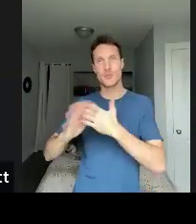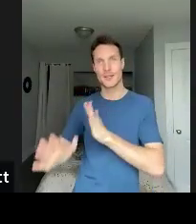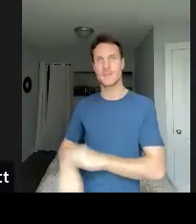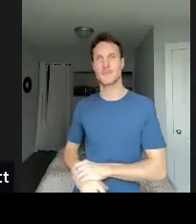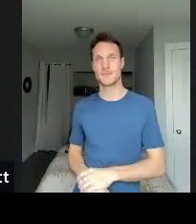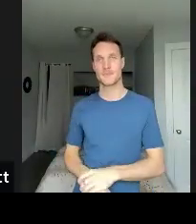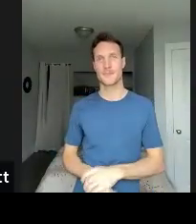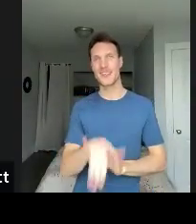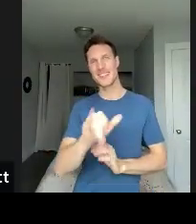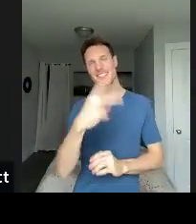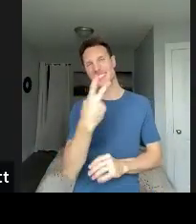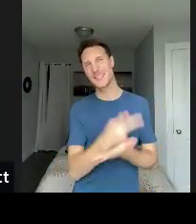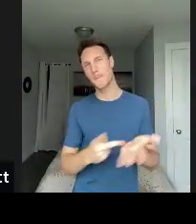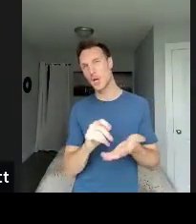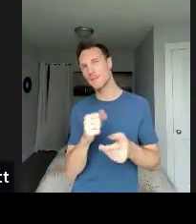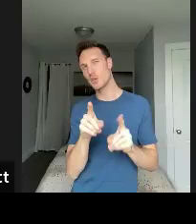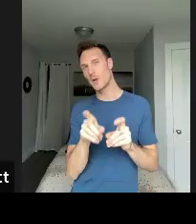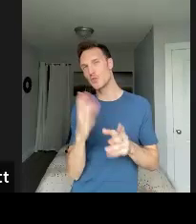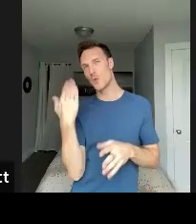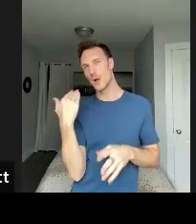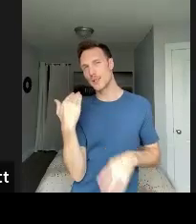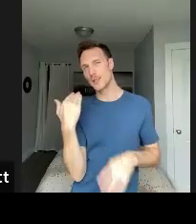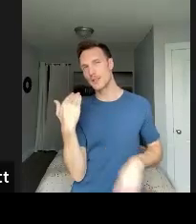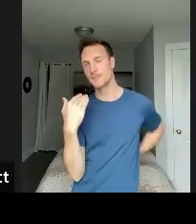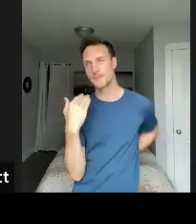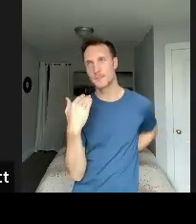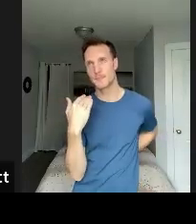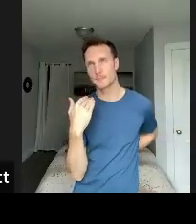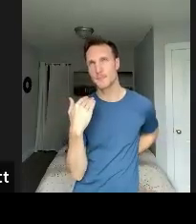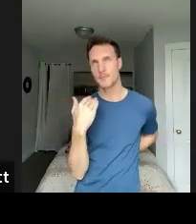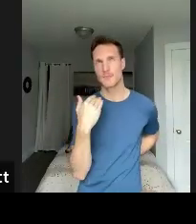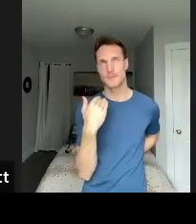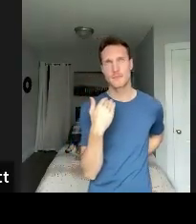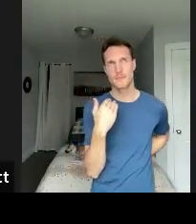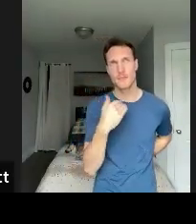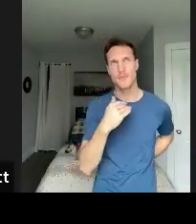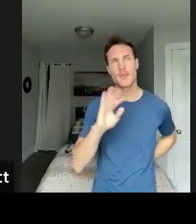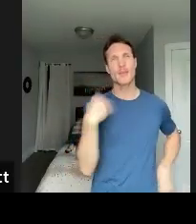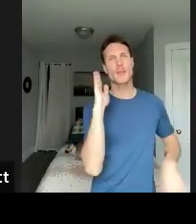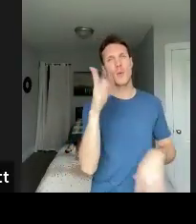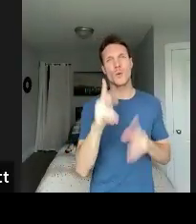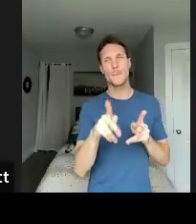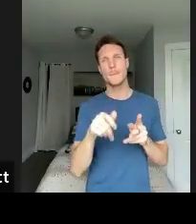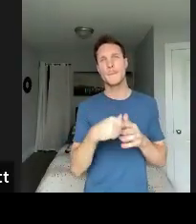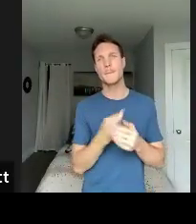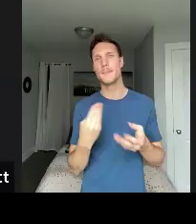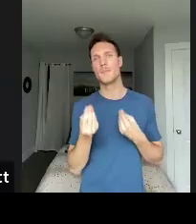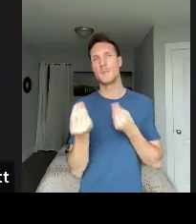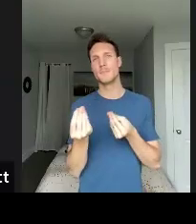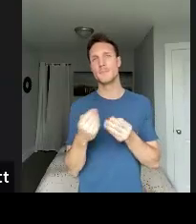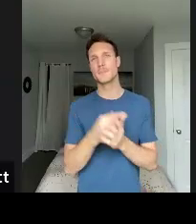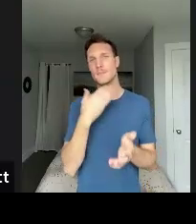The second part of the question was, how will potential participants receive communication on this?